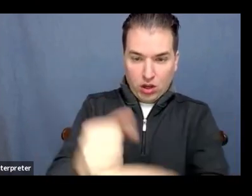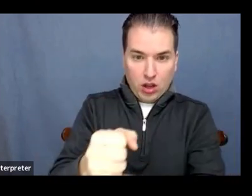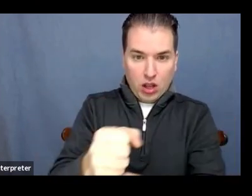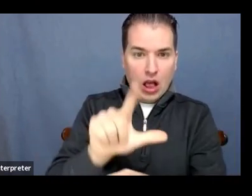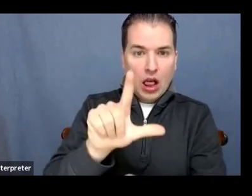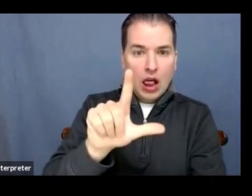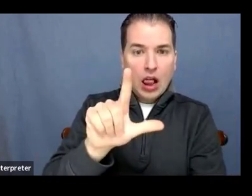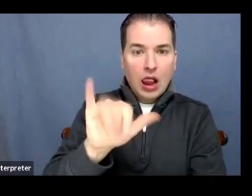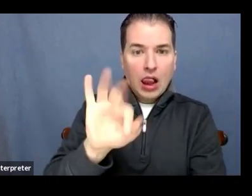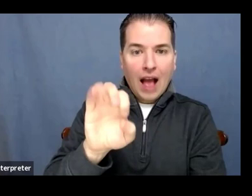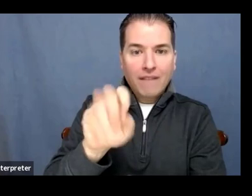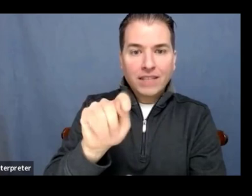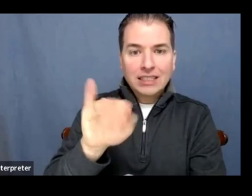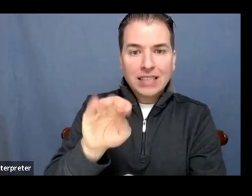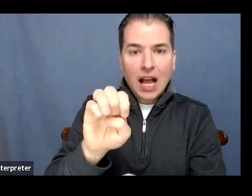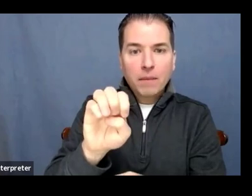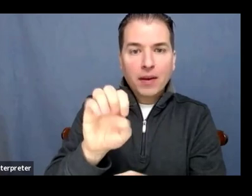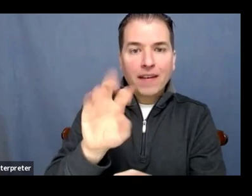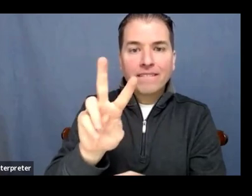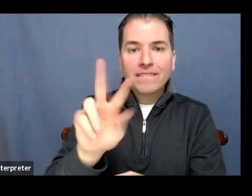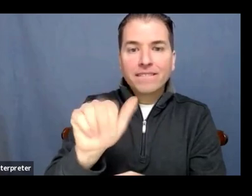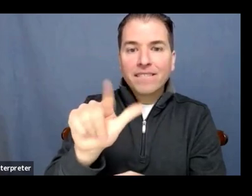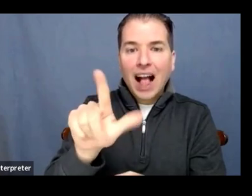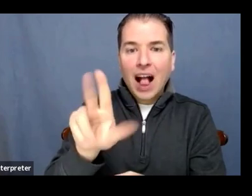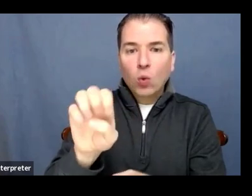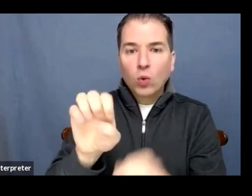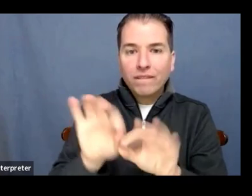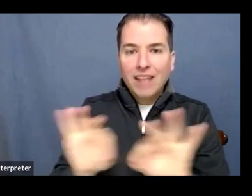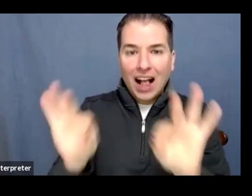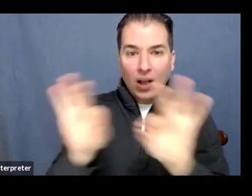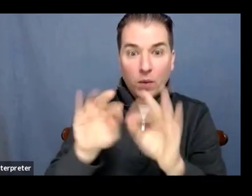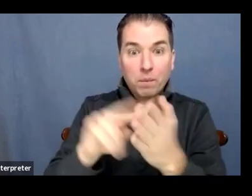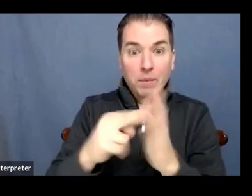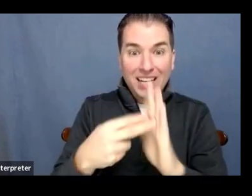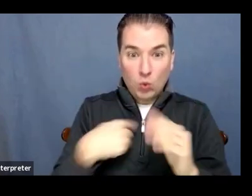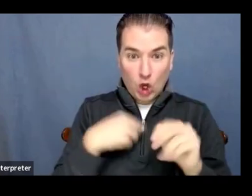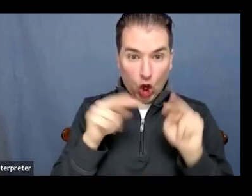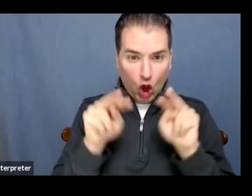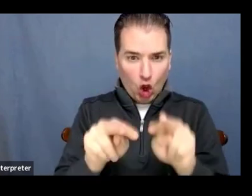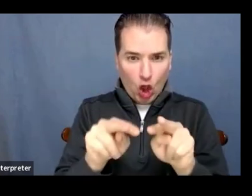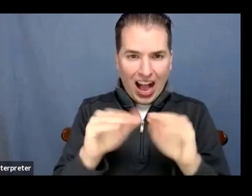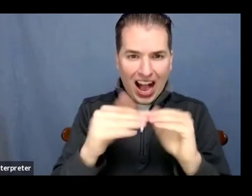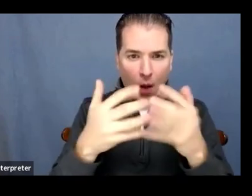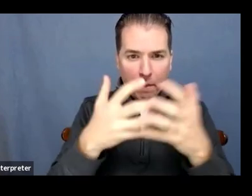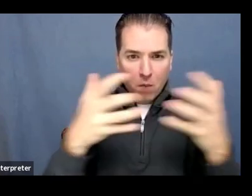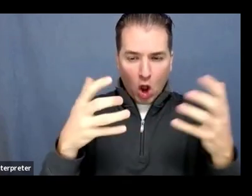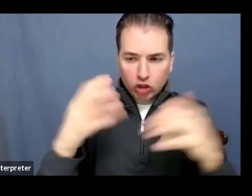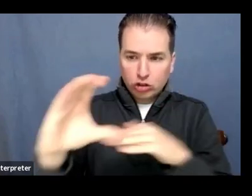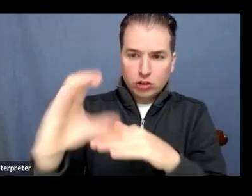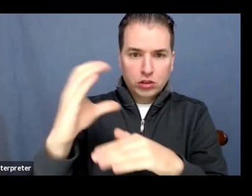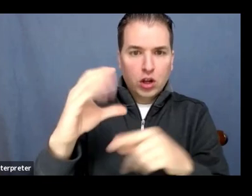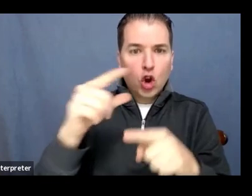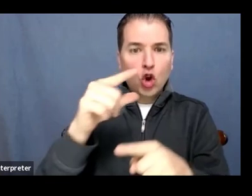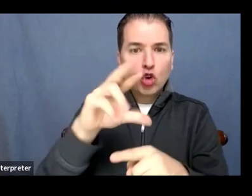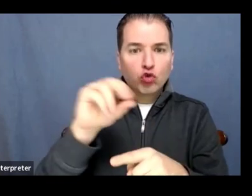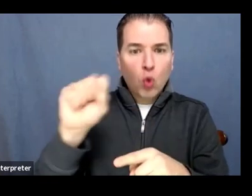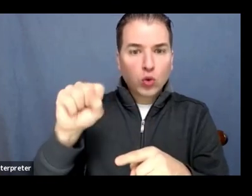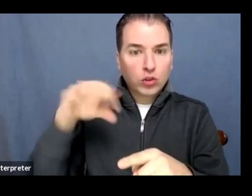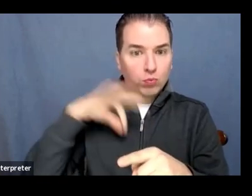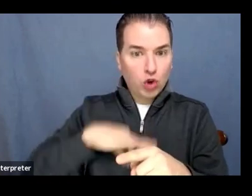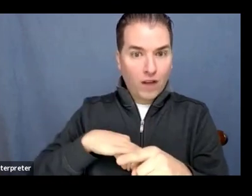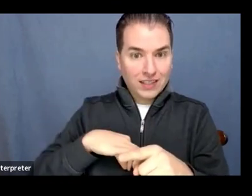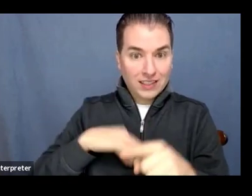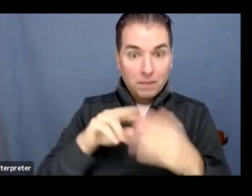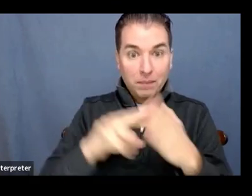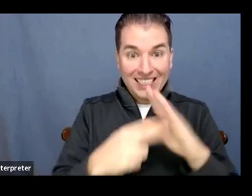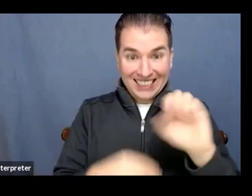versus sales. When we talk about value, we're talking about gross profit, right? So gross profit is our sales minus the